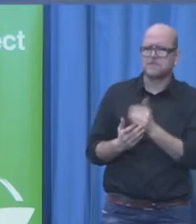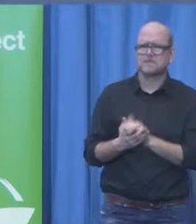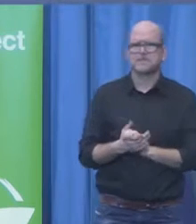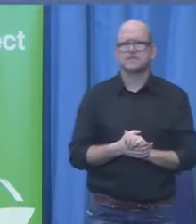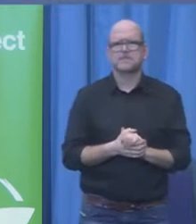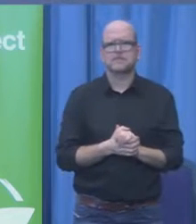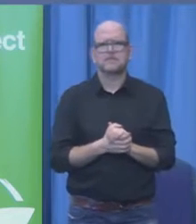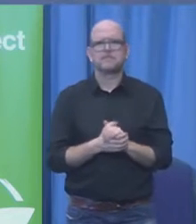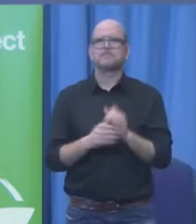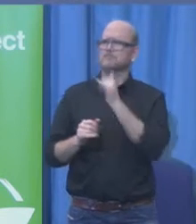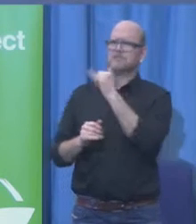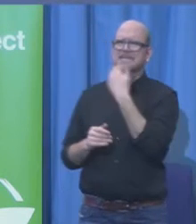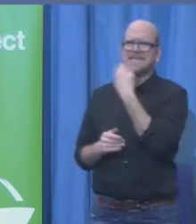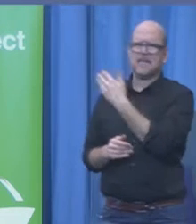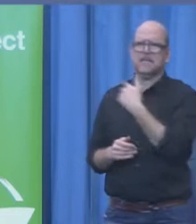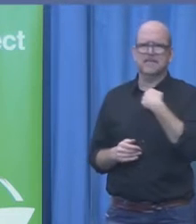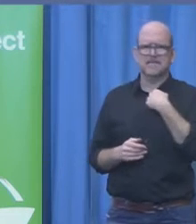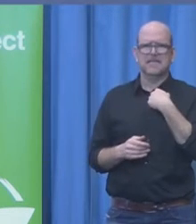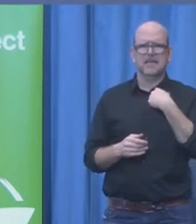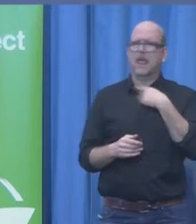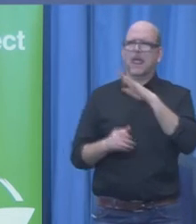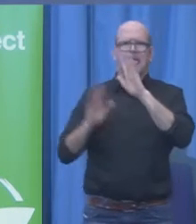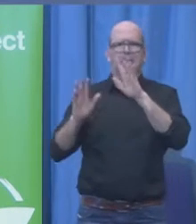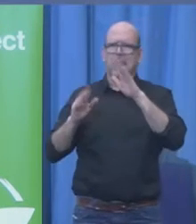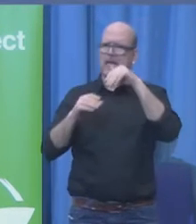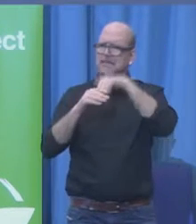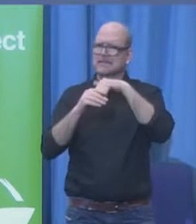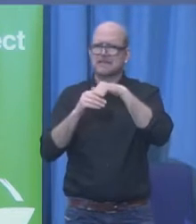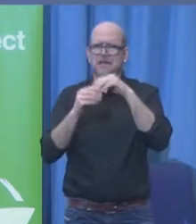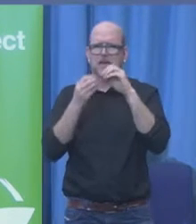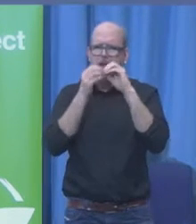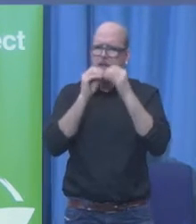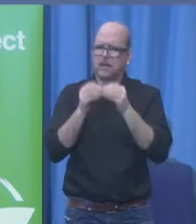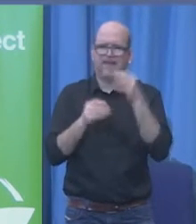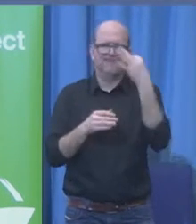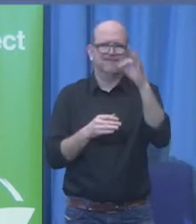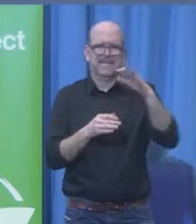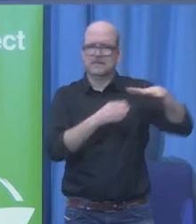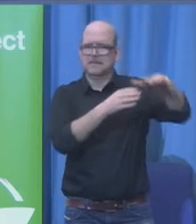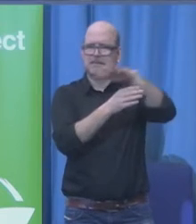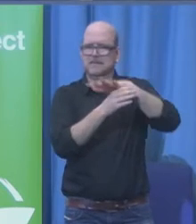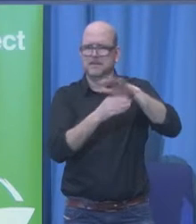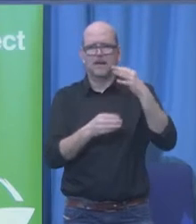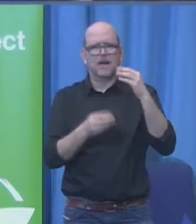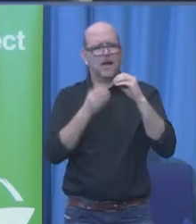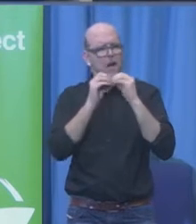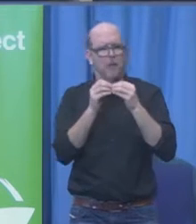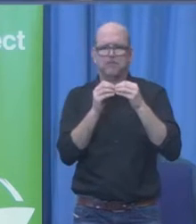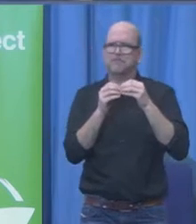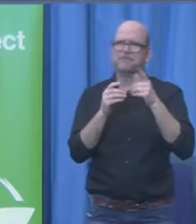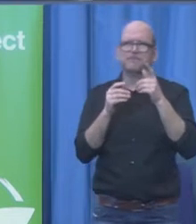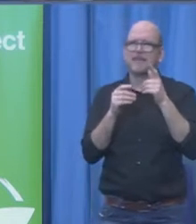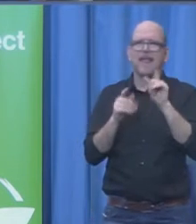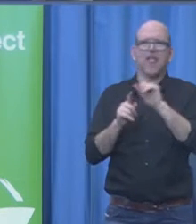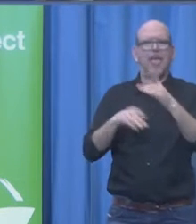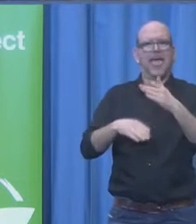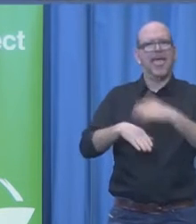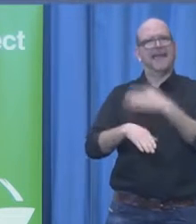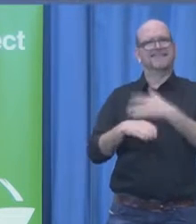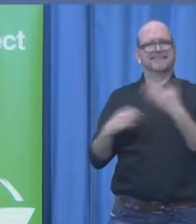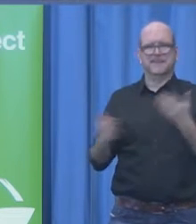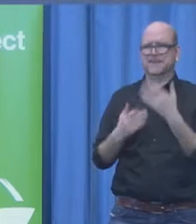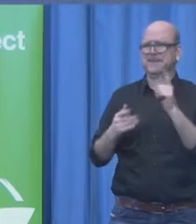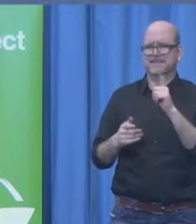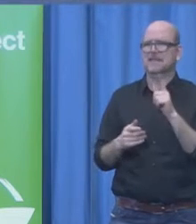disability policy, the bulk of the responsibilities in Europe lays still with the member states. It is there are a lot